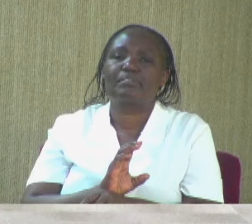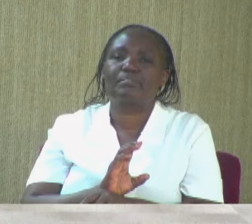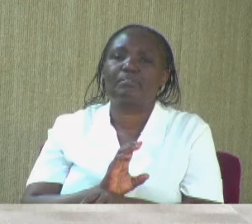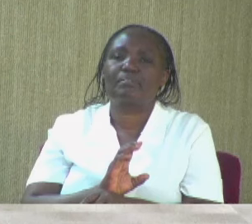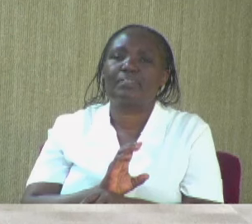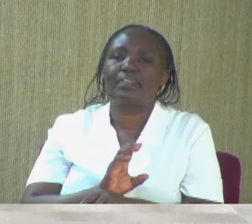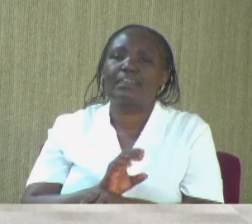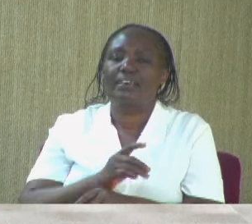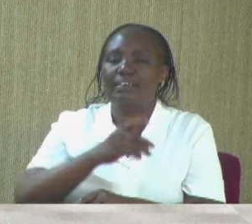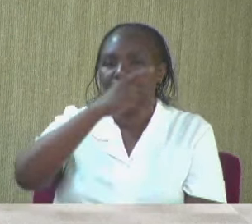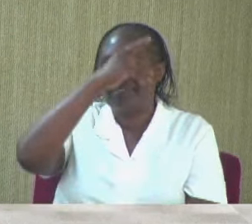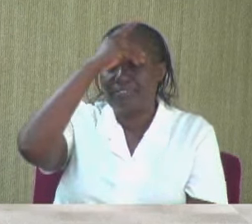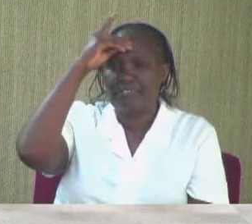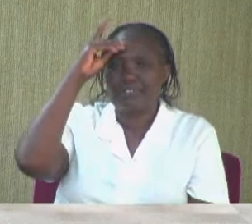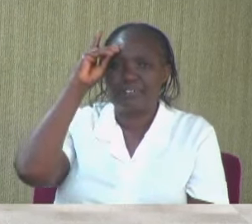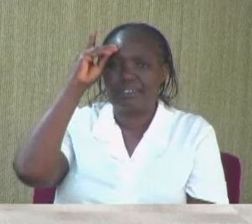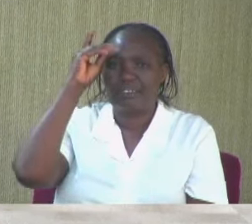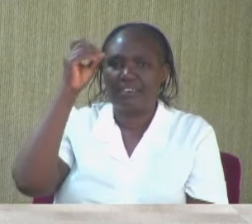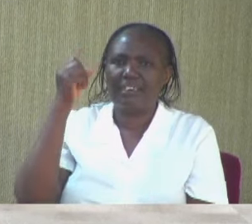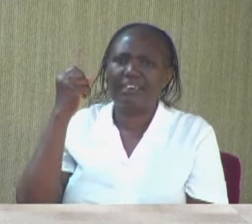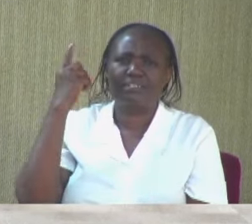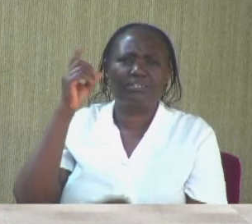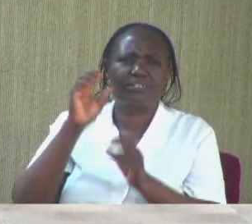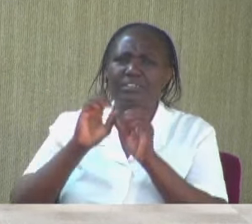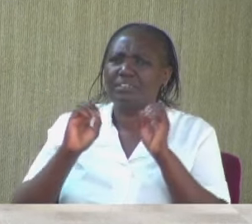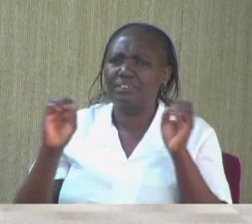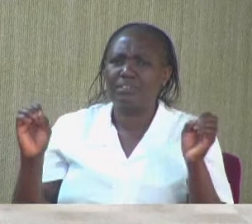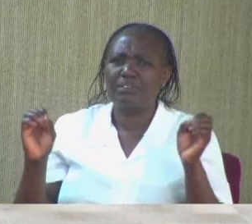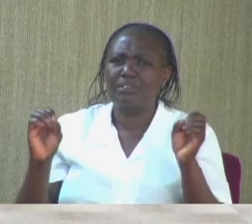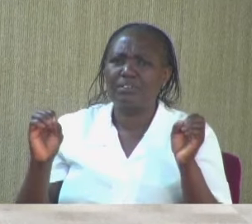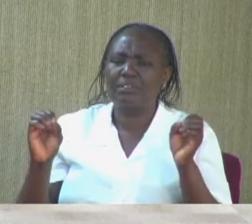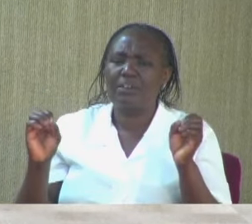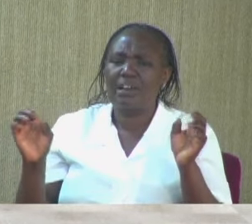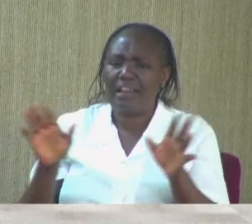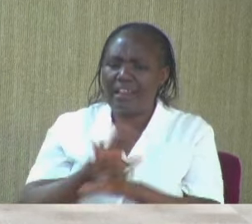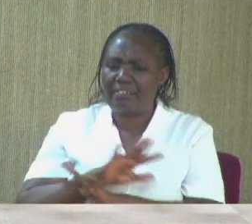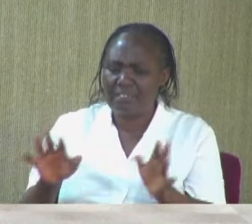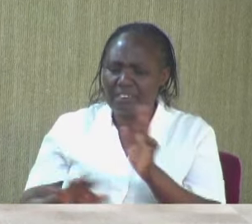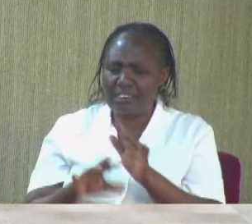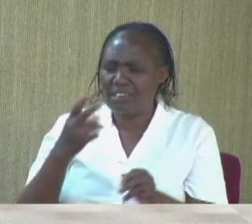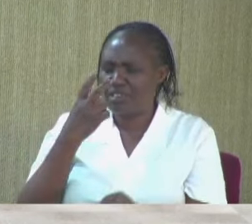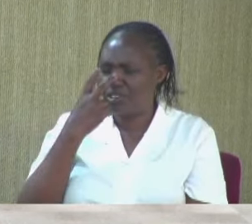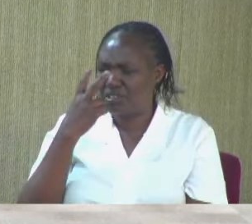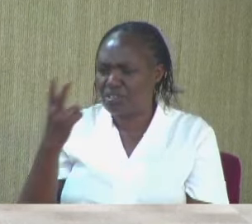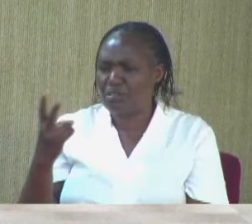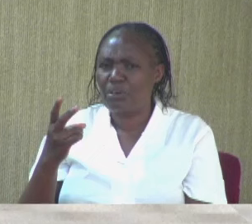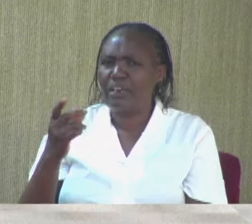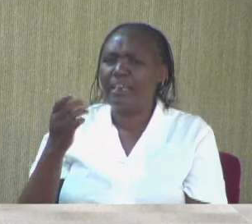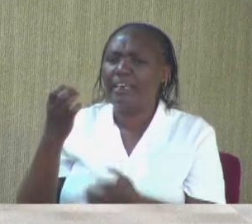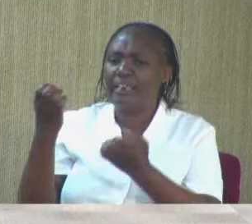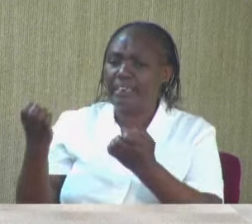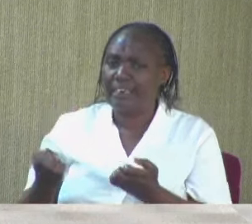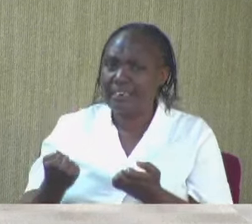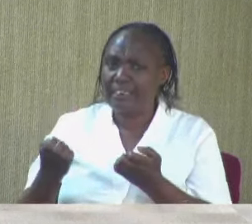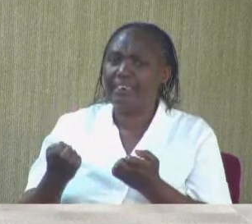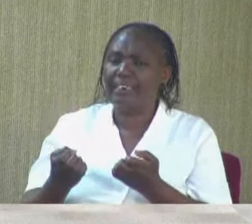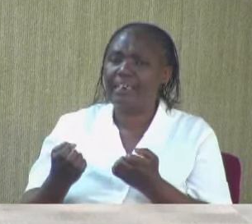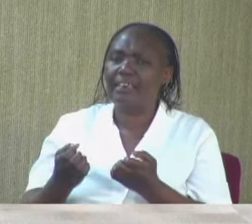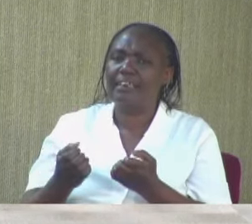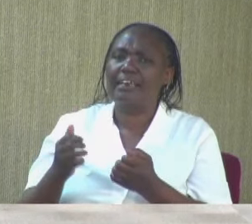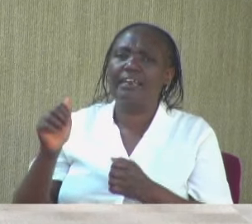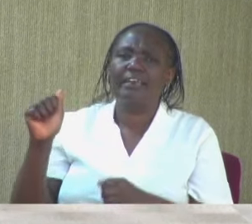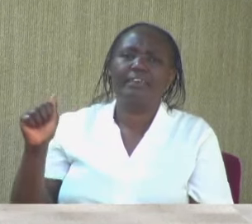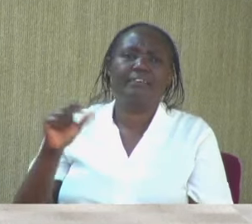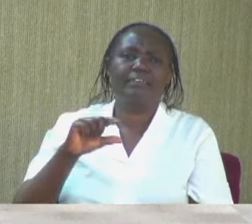Even Daniel did not understand everything he was seeing in vision, and he required the agency of an angel